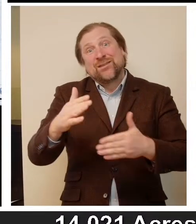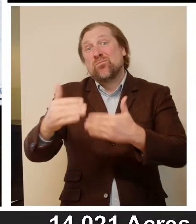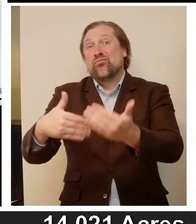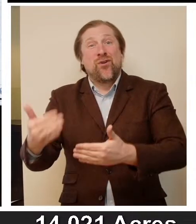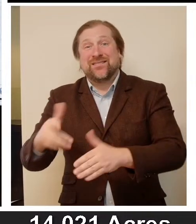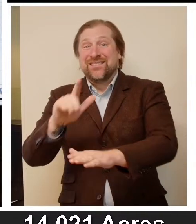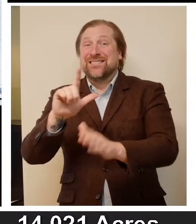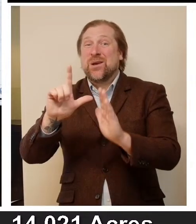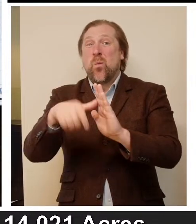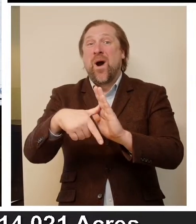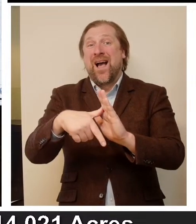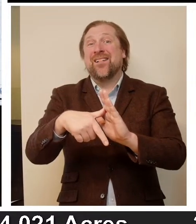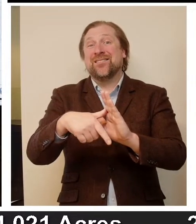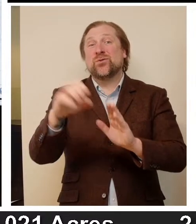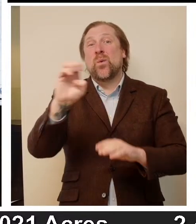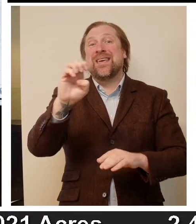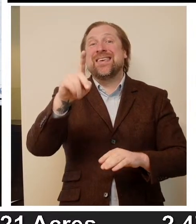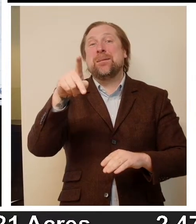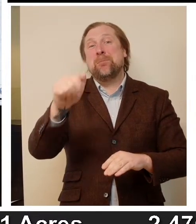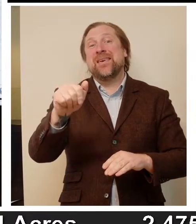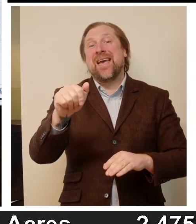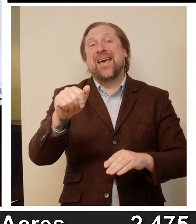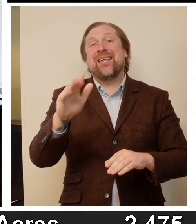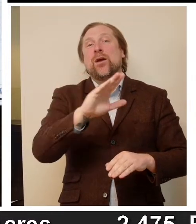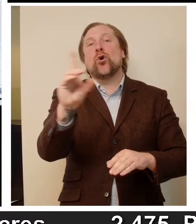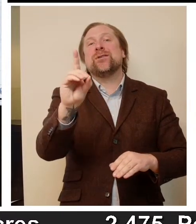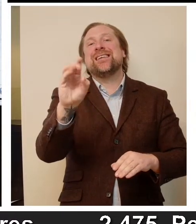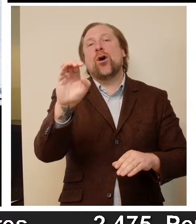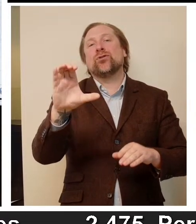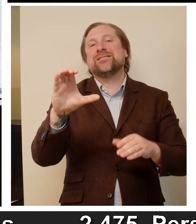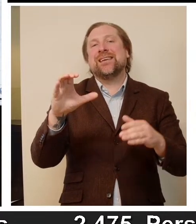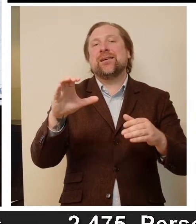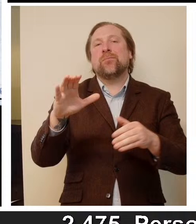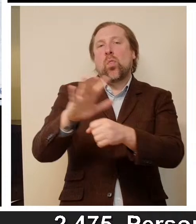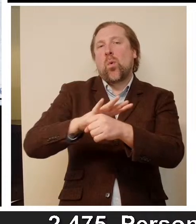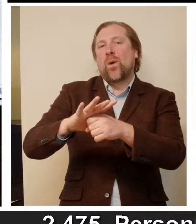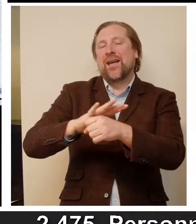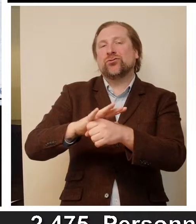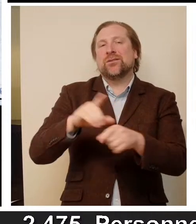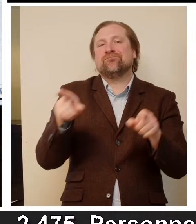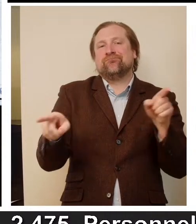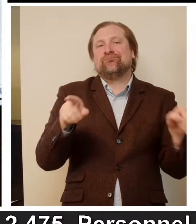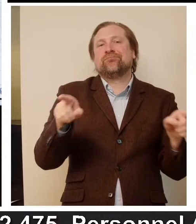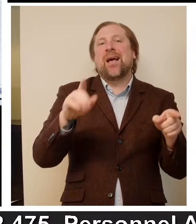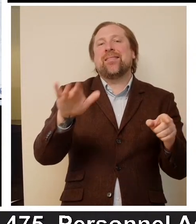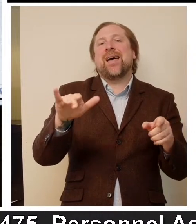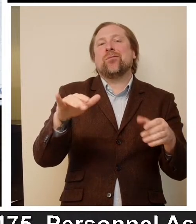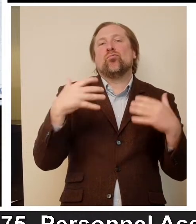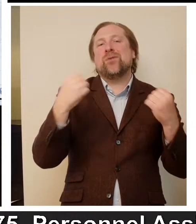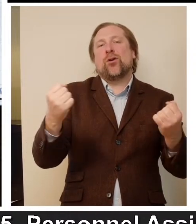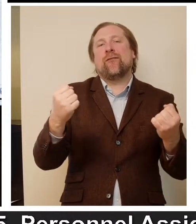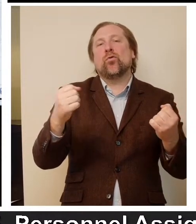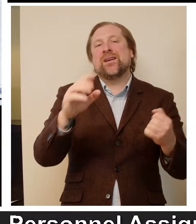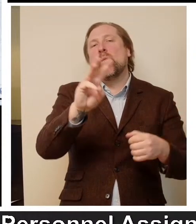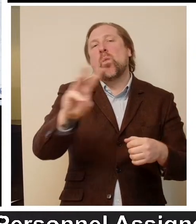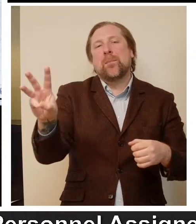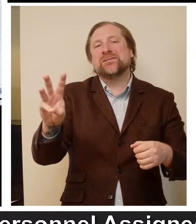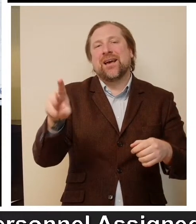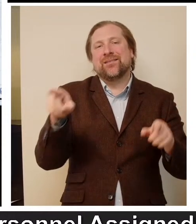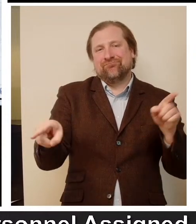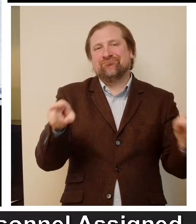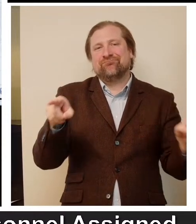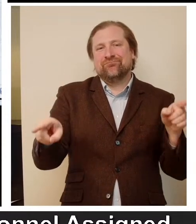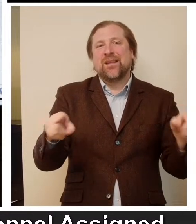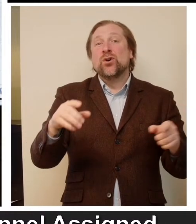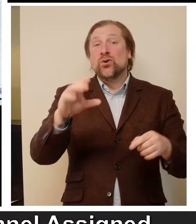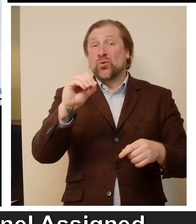take at the EPA disaster recovery locations that you'll find on that LA County recovery site, okay? So if you have any